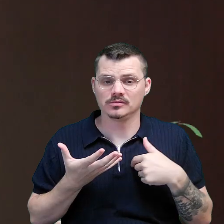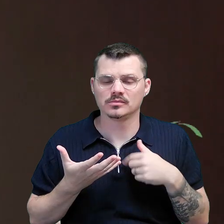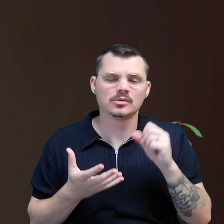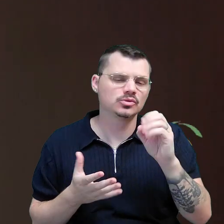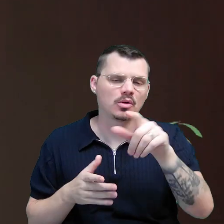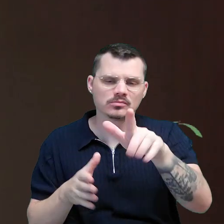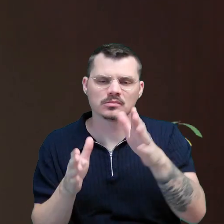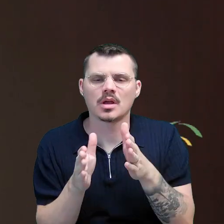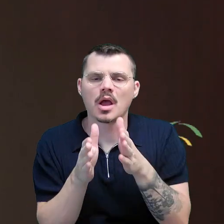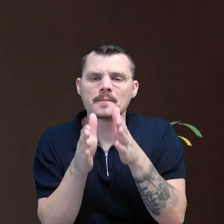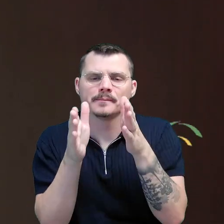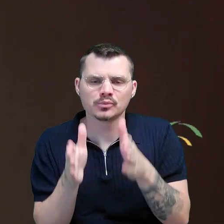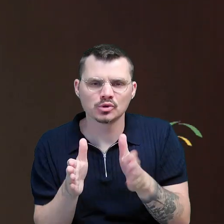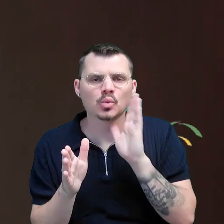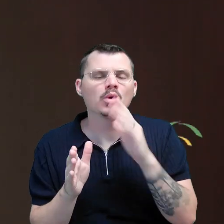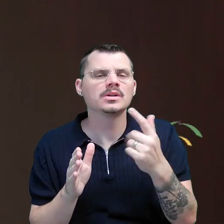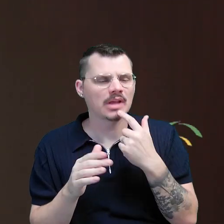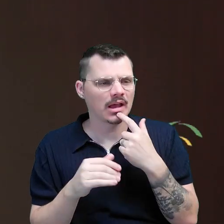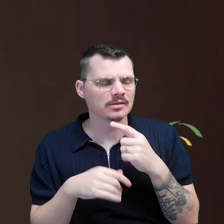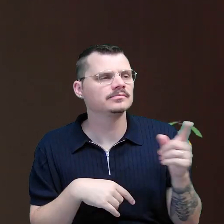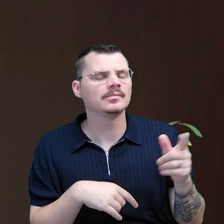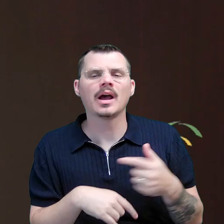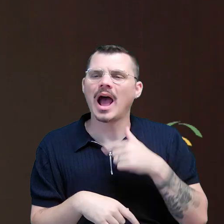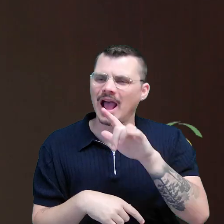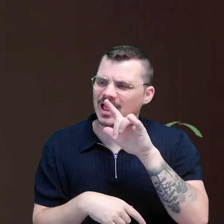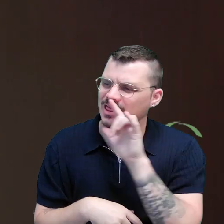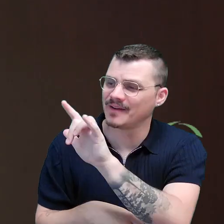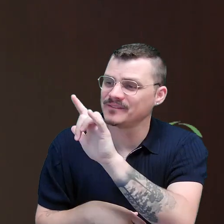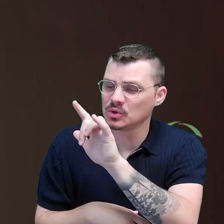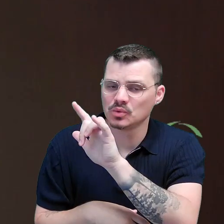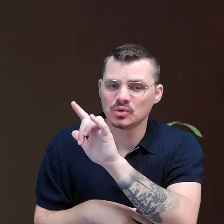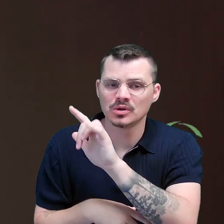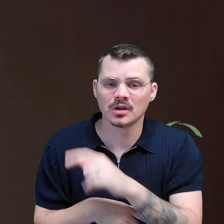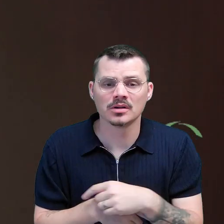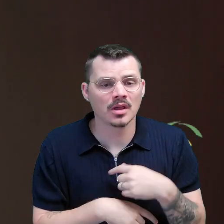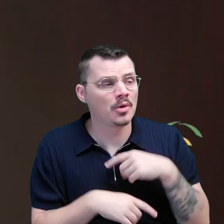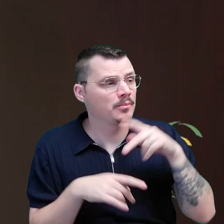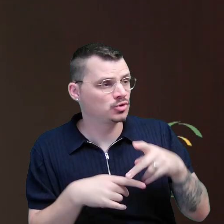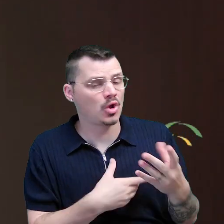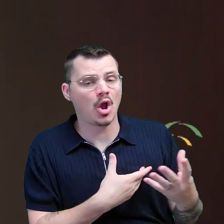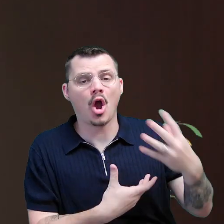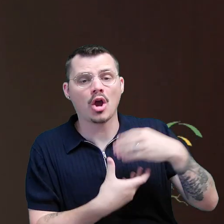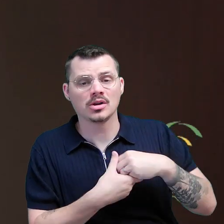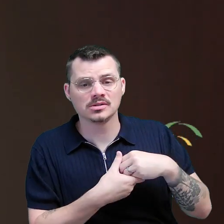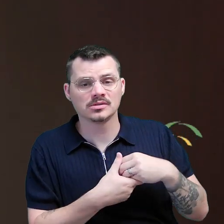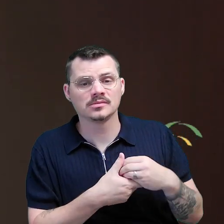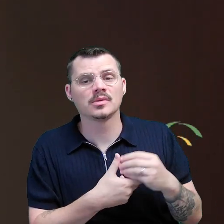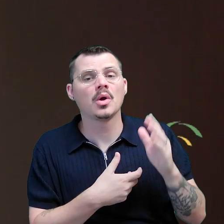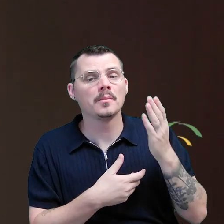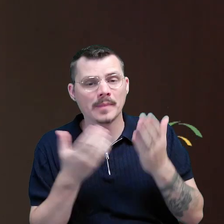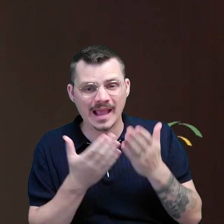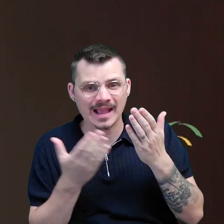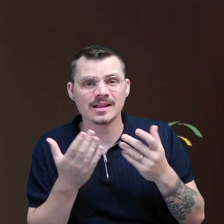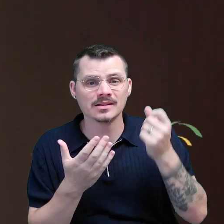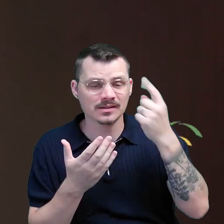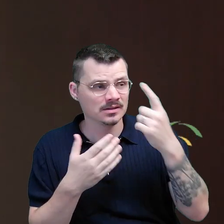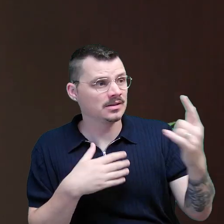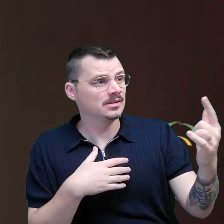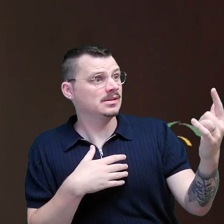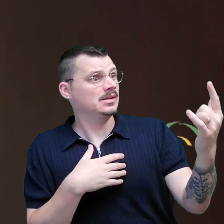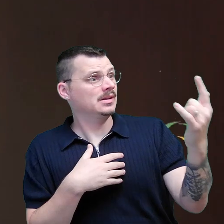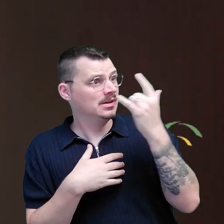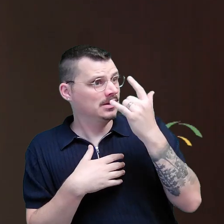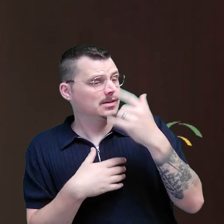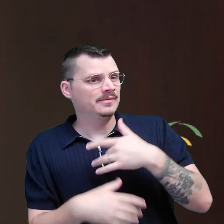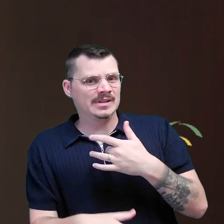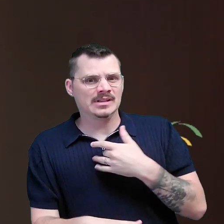a person will say, "I love you," and the person with autism may have the sense that their skin